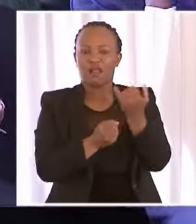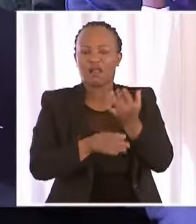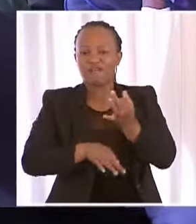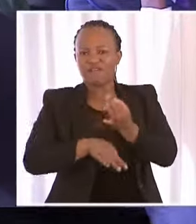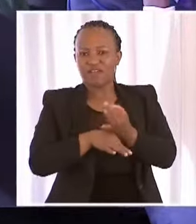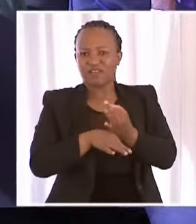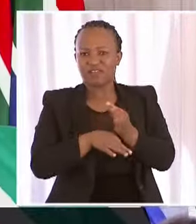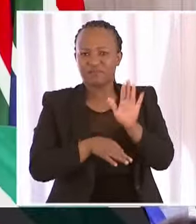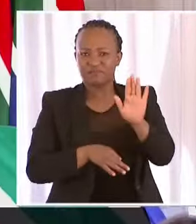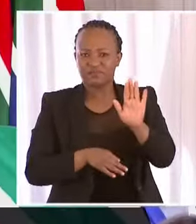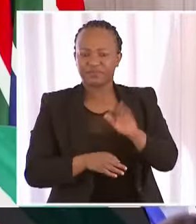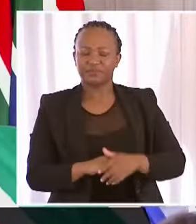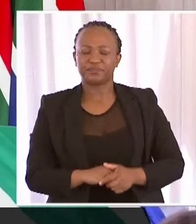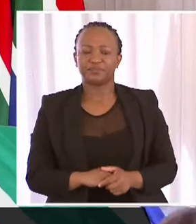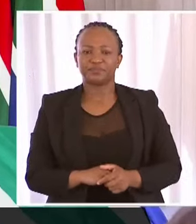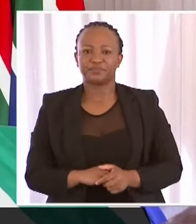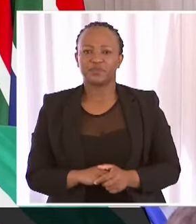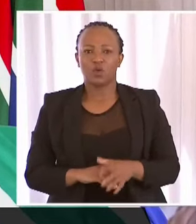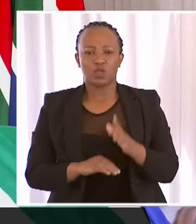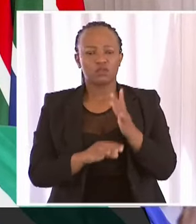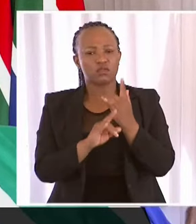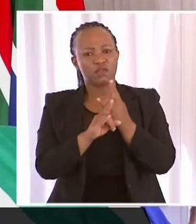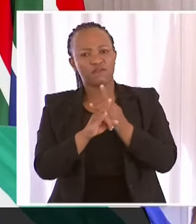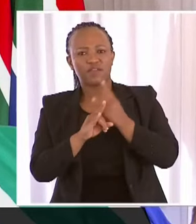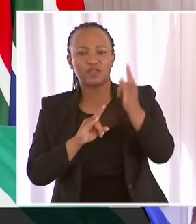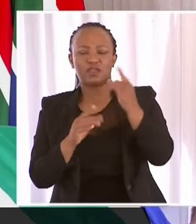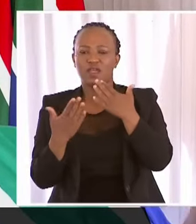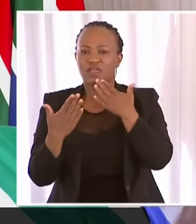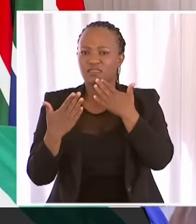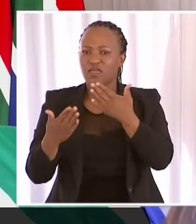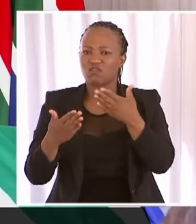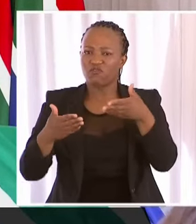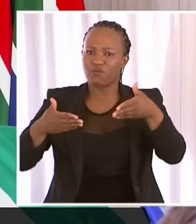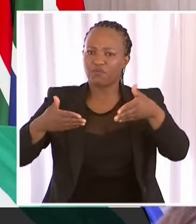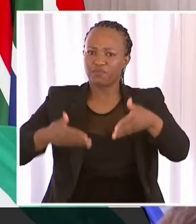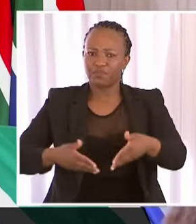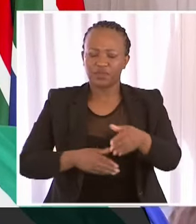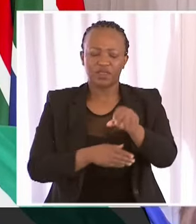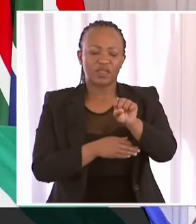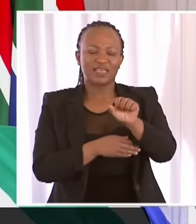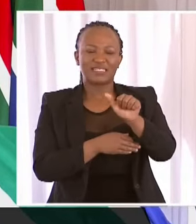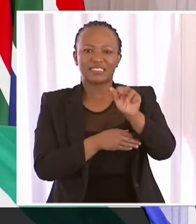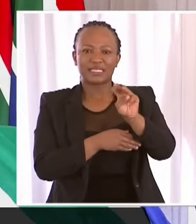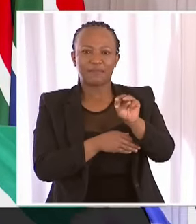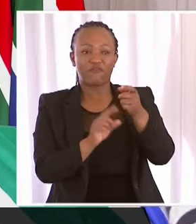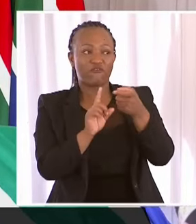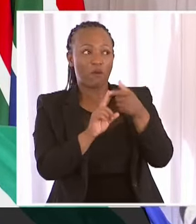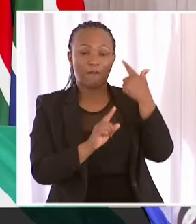Malanga, through and through. Thanks for being here, Sam, all the way from London.